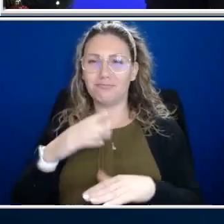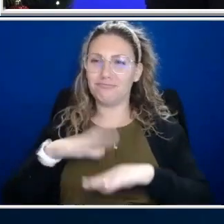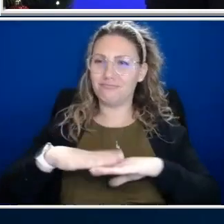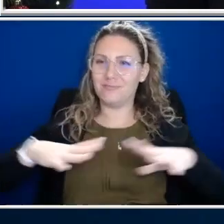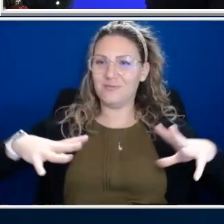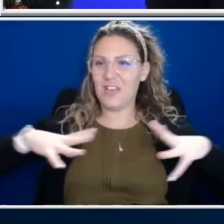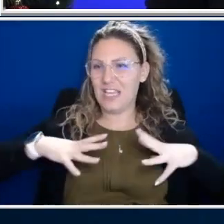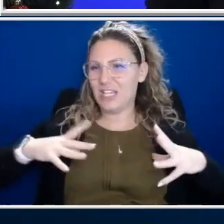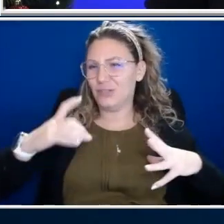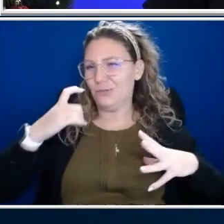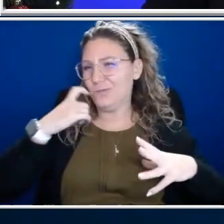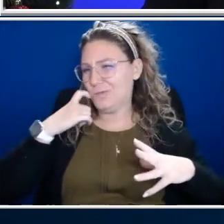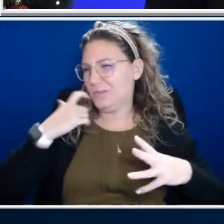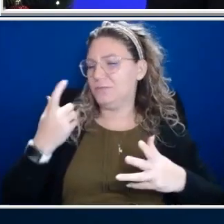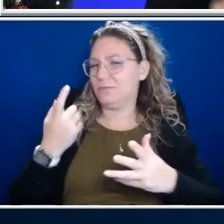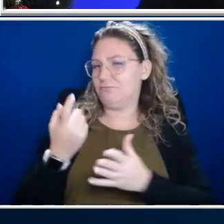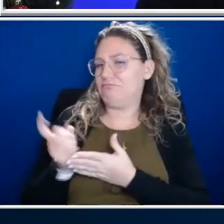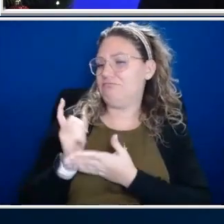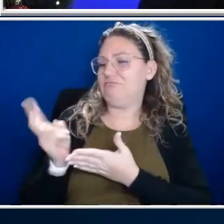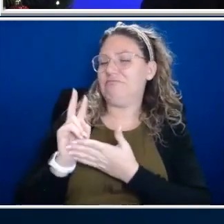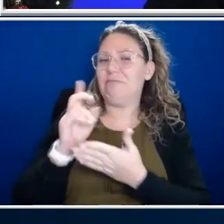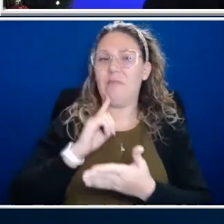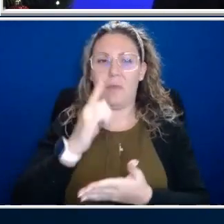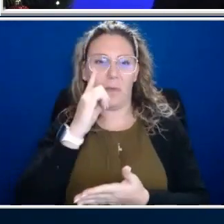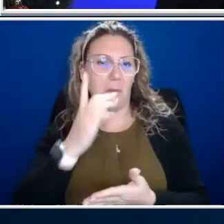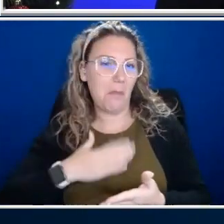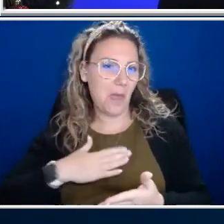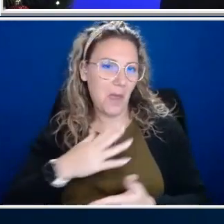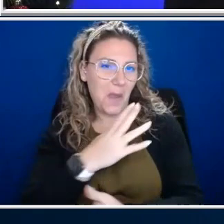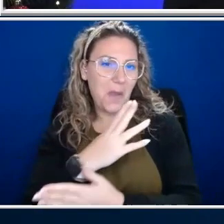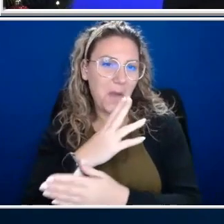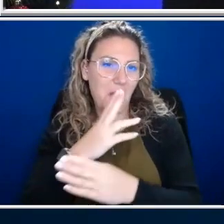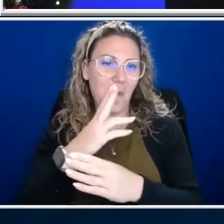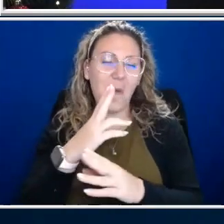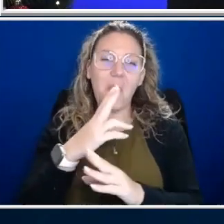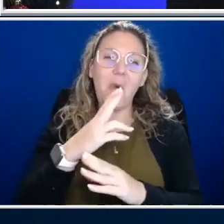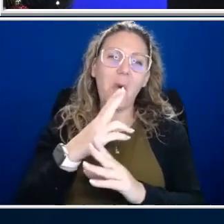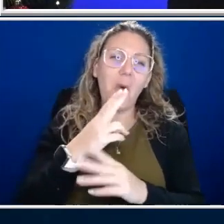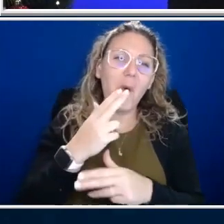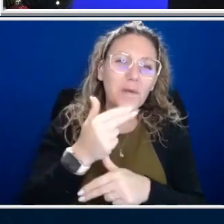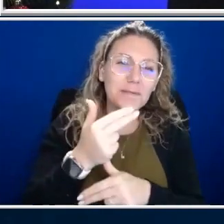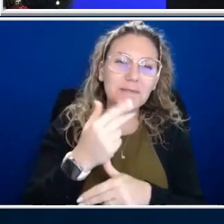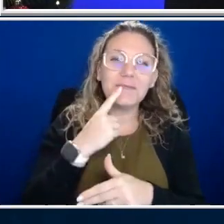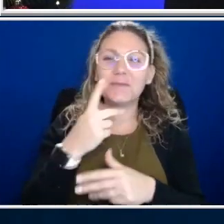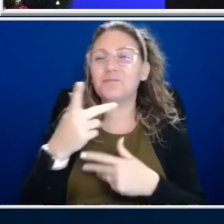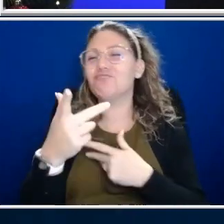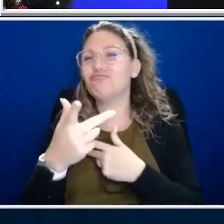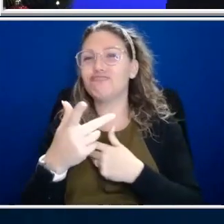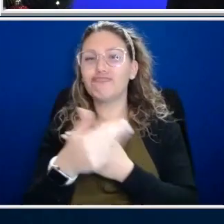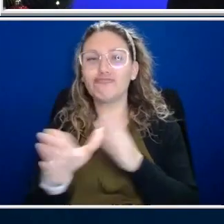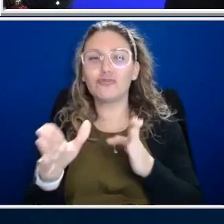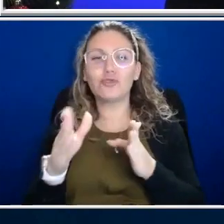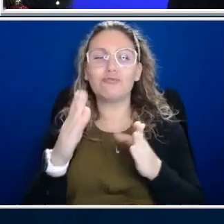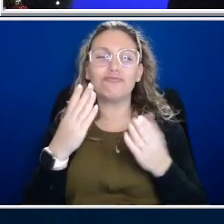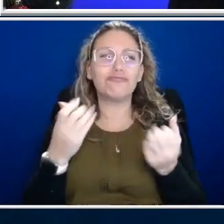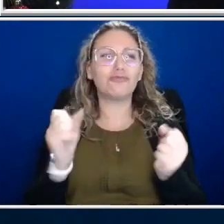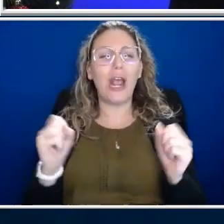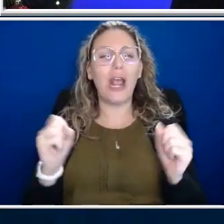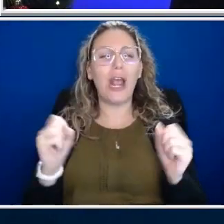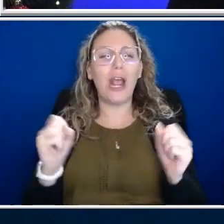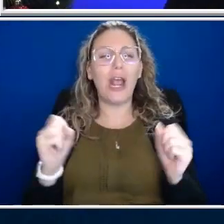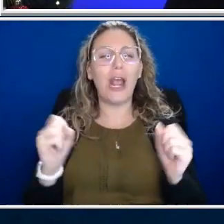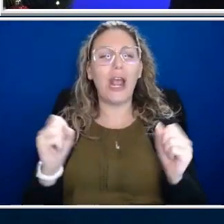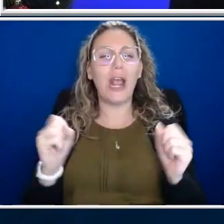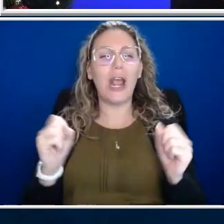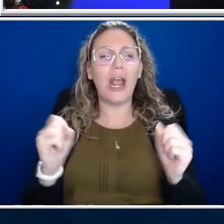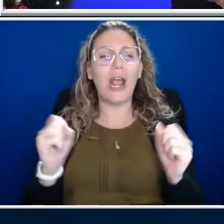ago, and I thought in my hotel room I would try some yoga moves, and because I thought, this is a good time. I'm not going to do a major workout, but I